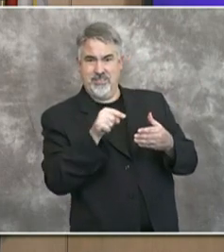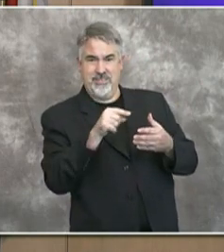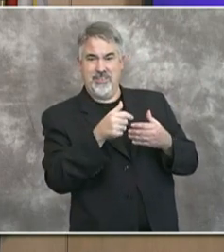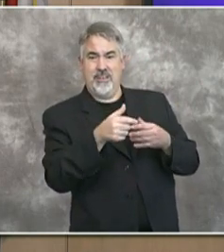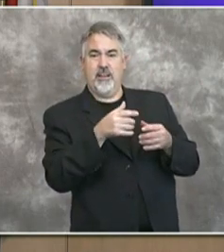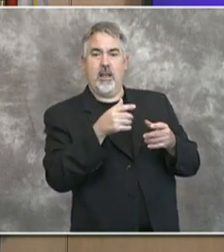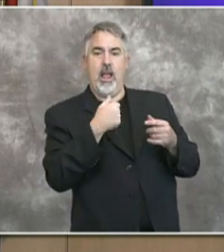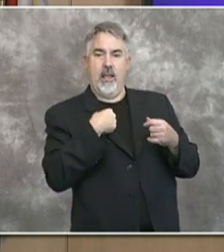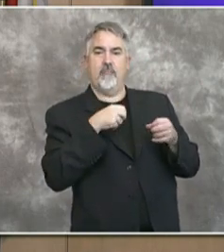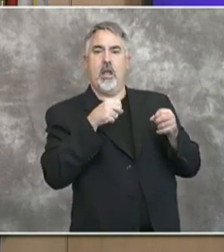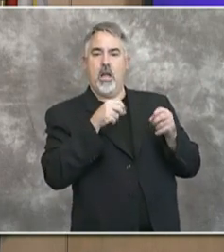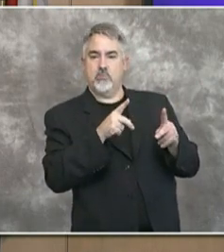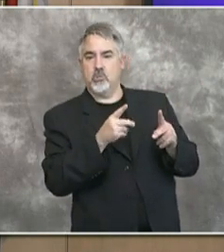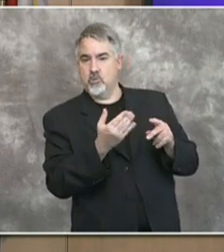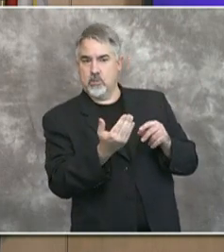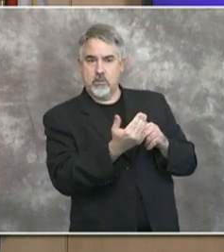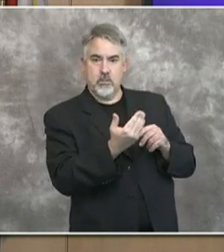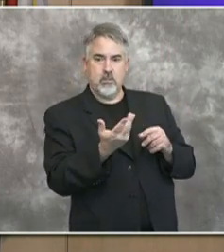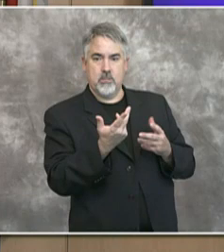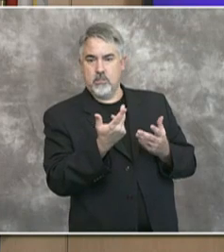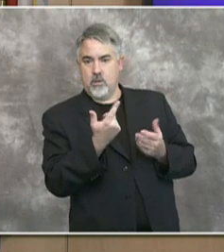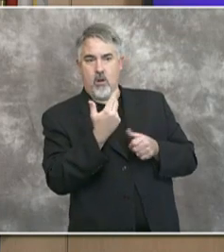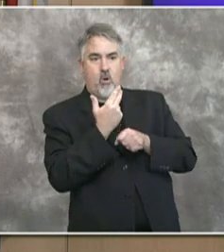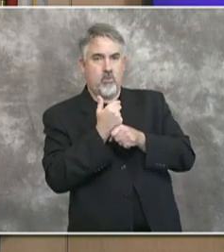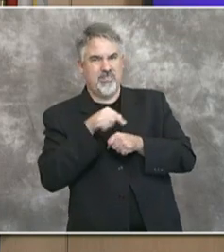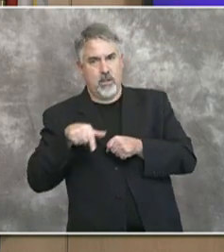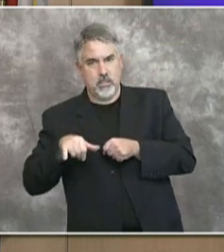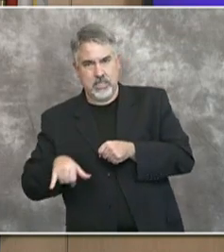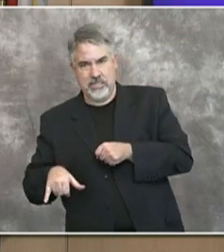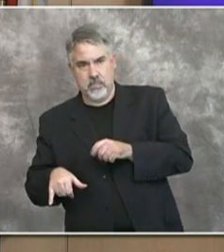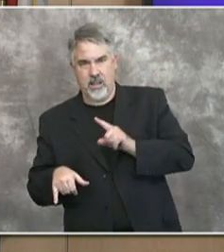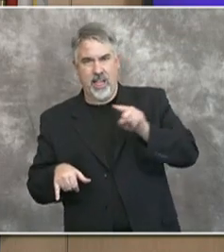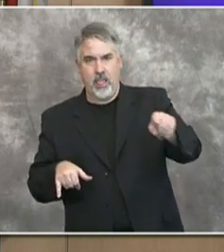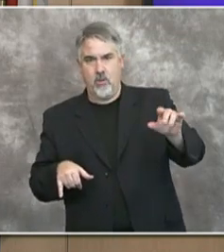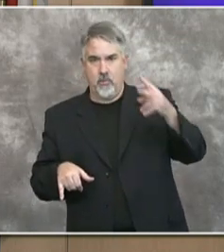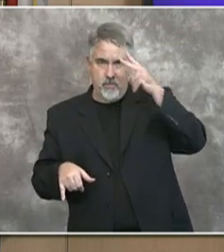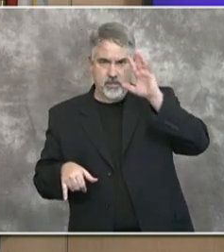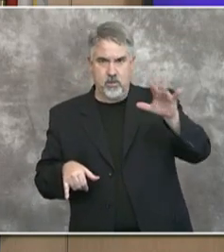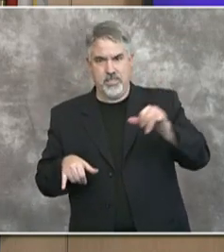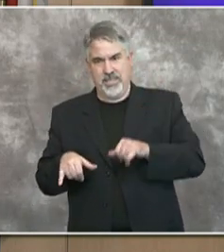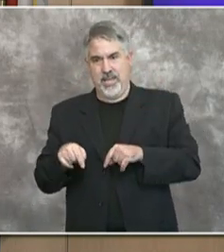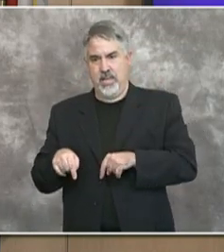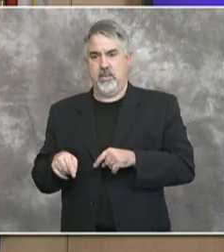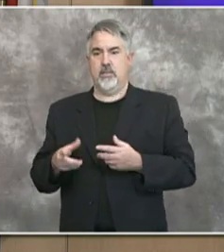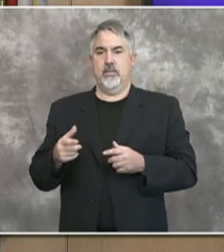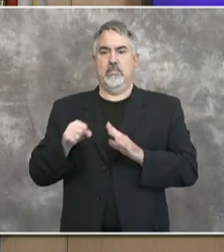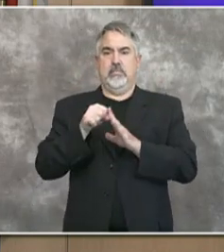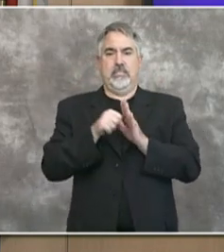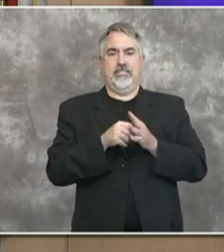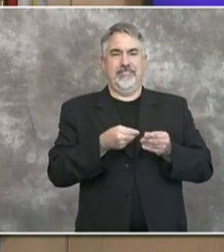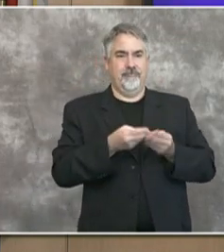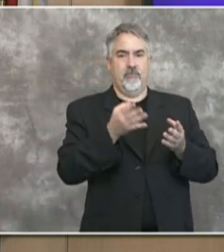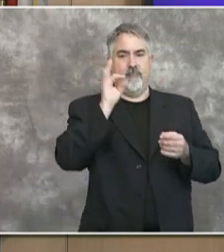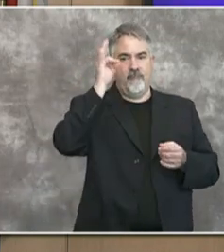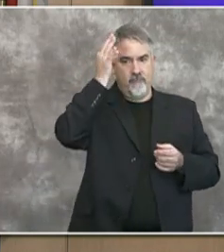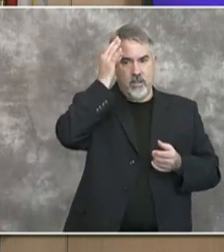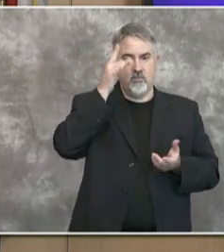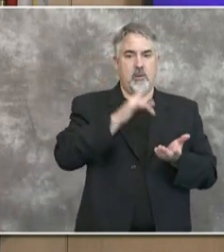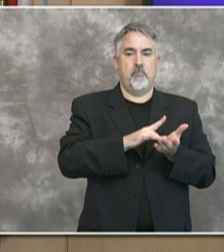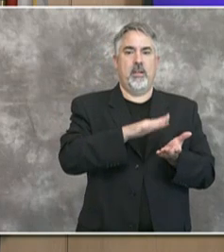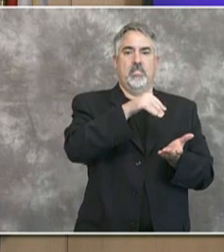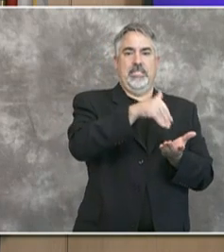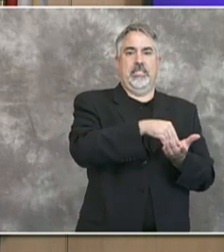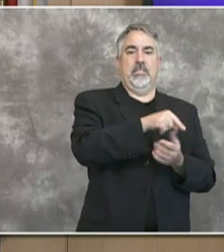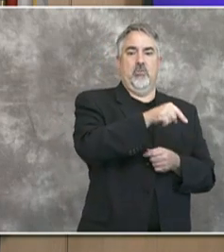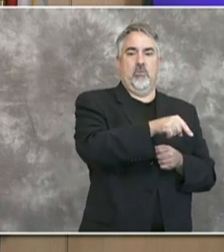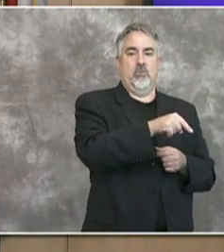opportunity for the motel room and motel access. The state has also provided considerable help and support with the Federal Medical Center, 200-plus rooms